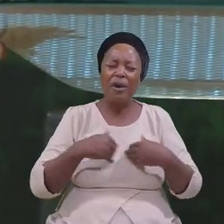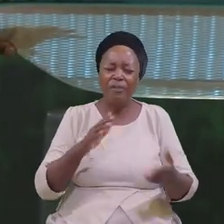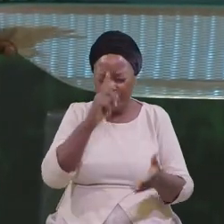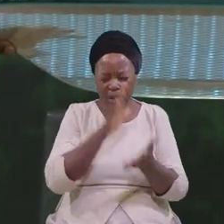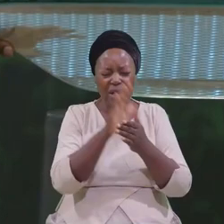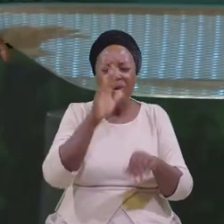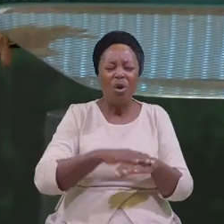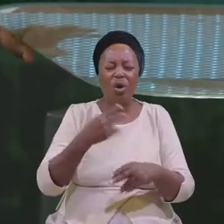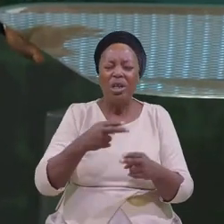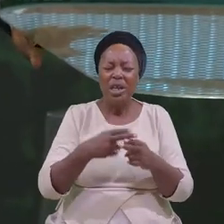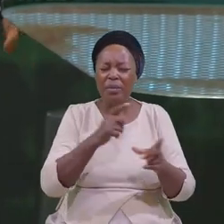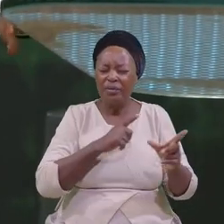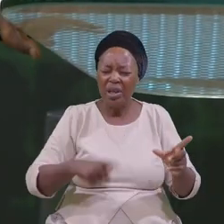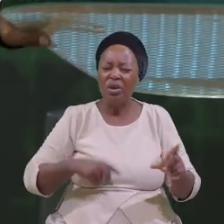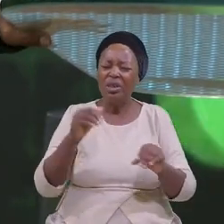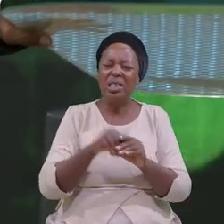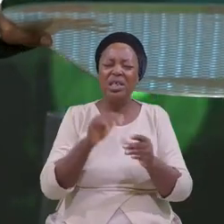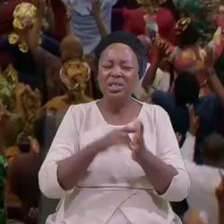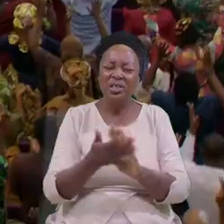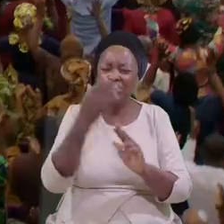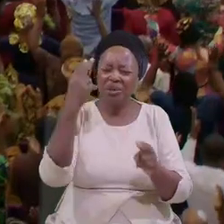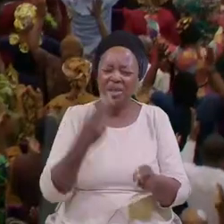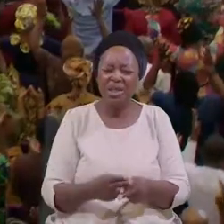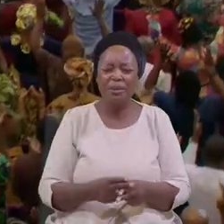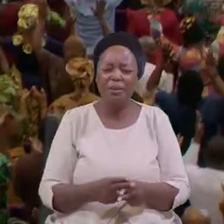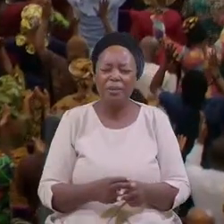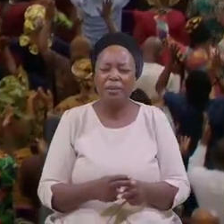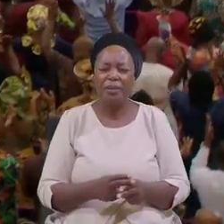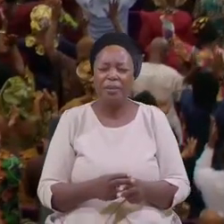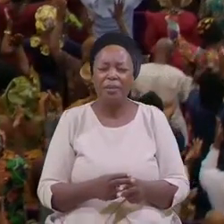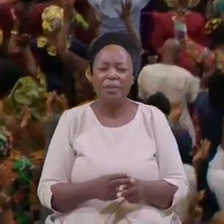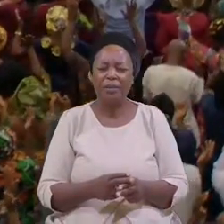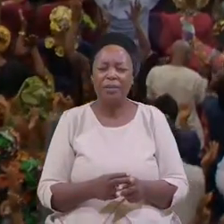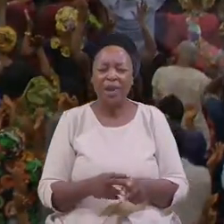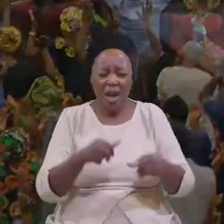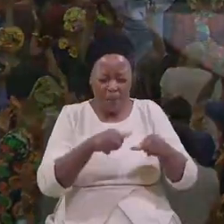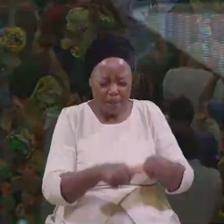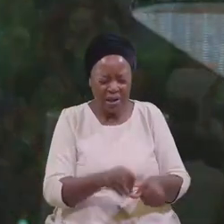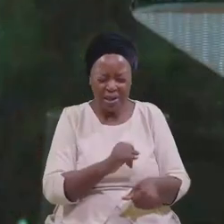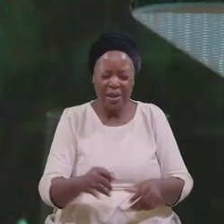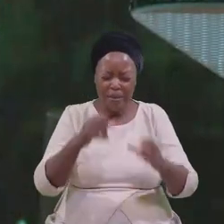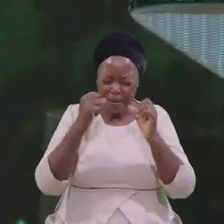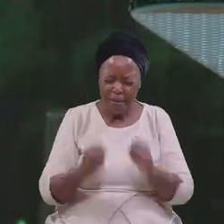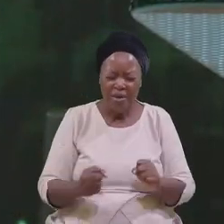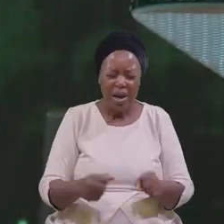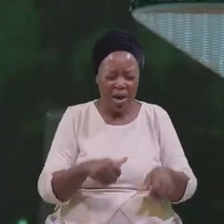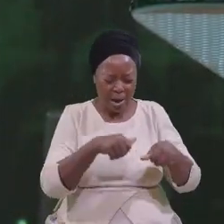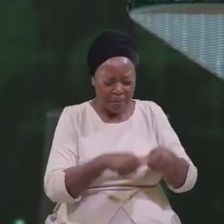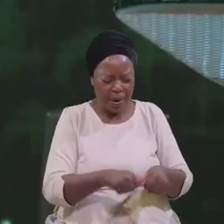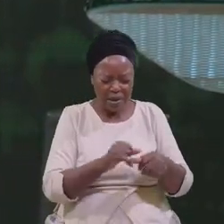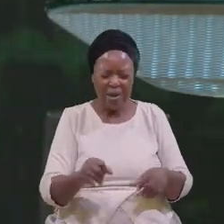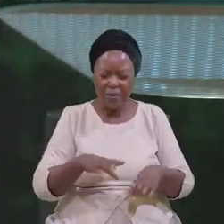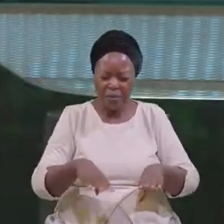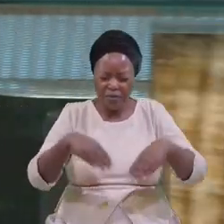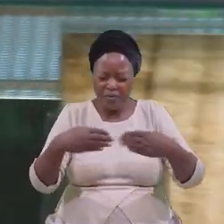the name of the Lord in Jesus' name. Abiding power, abiding